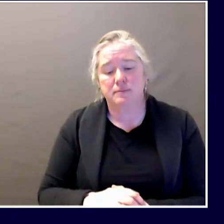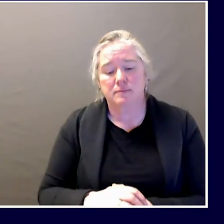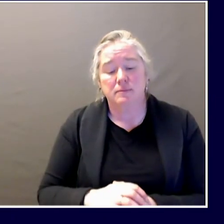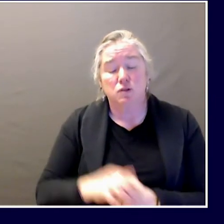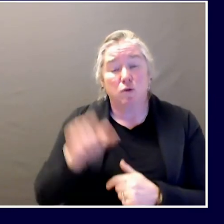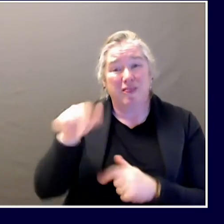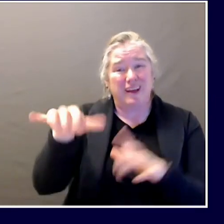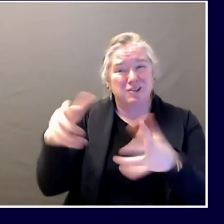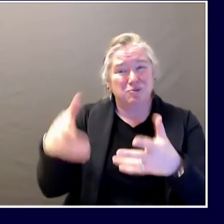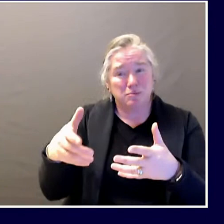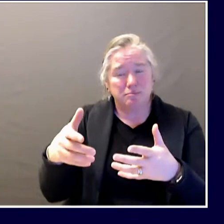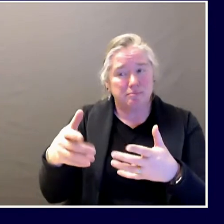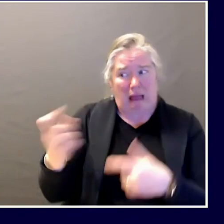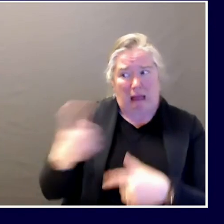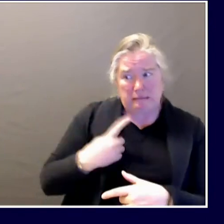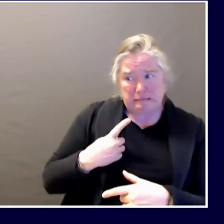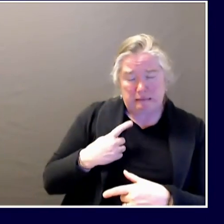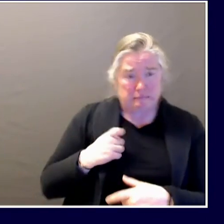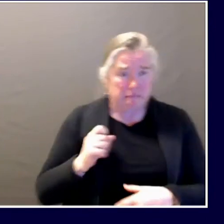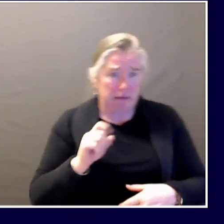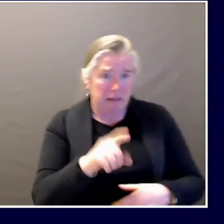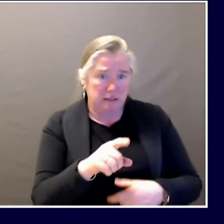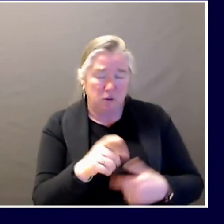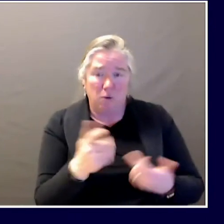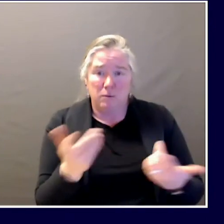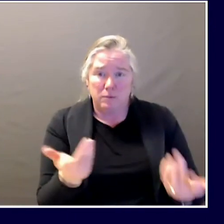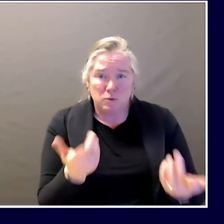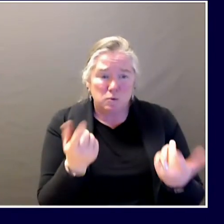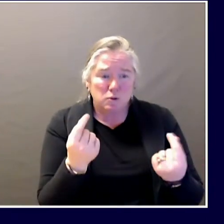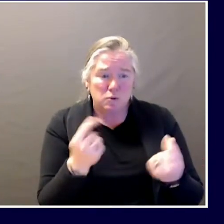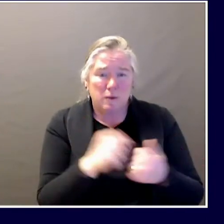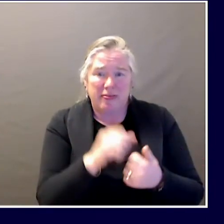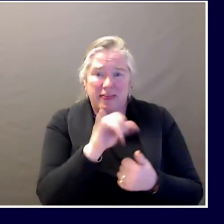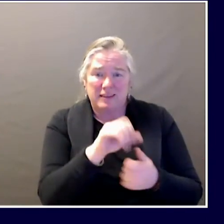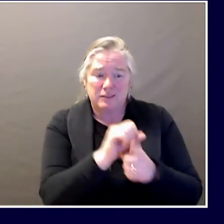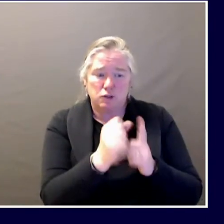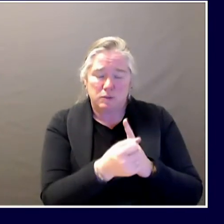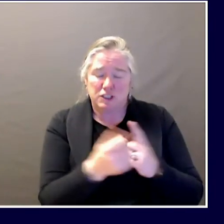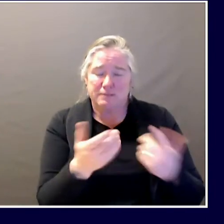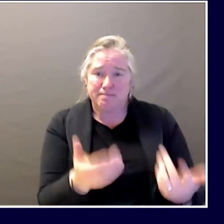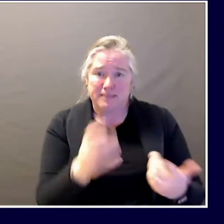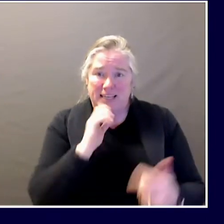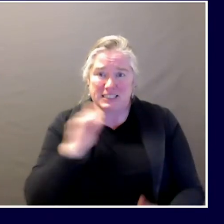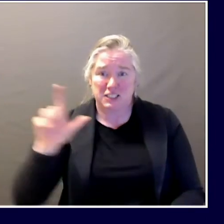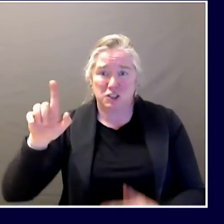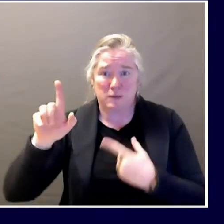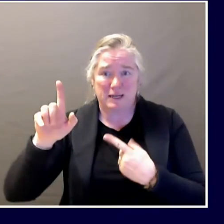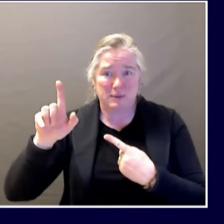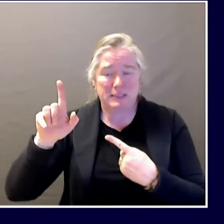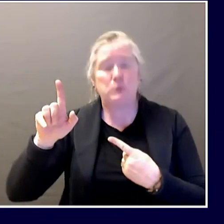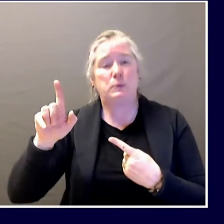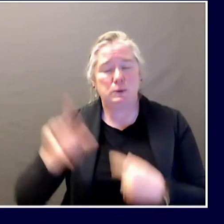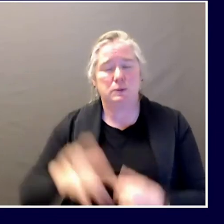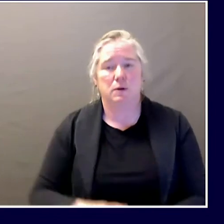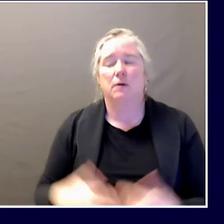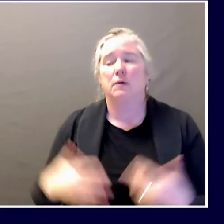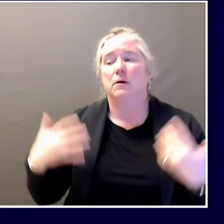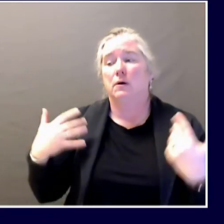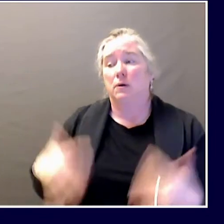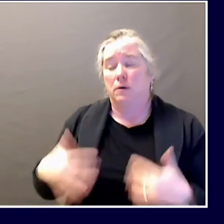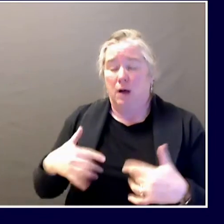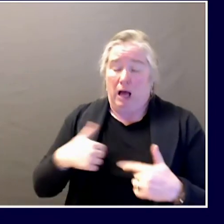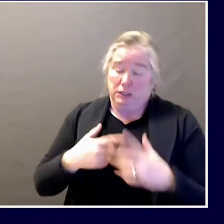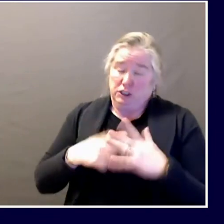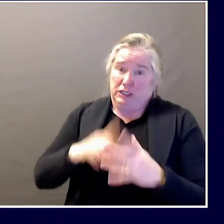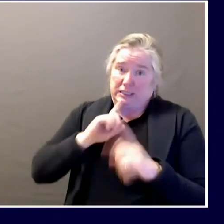there's any sort of solution. I can start there, Morgan. Okay. That's incredibly difficult, and